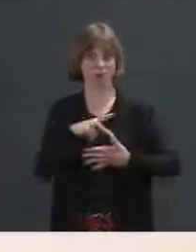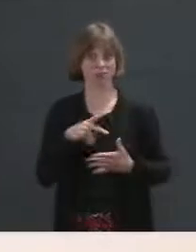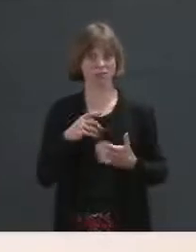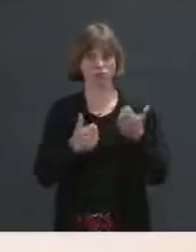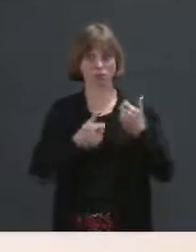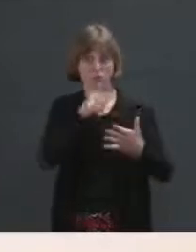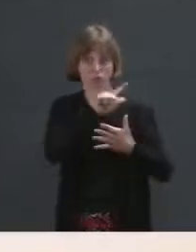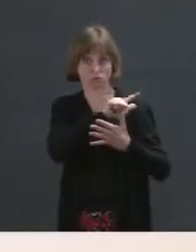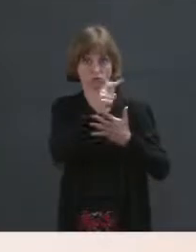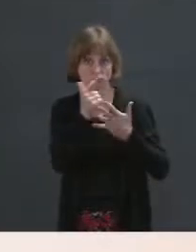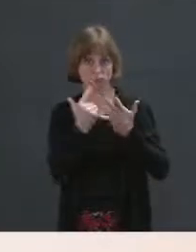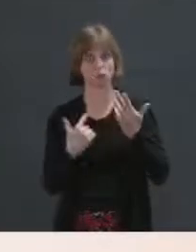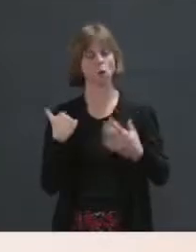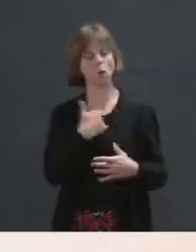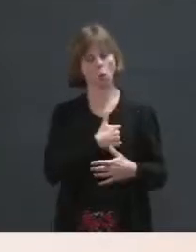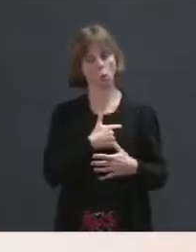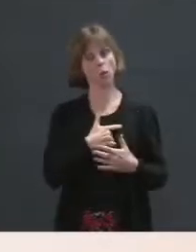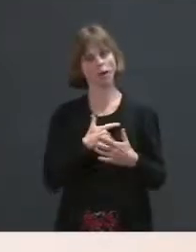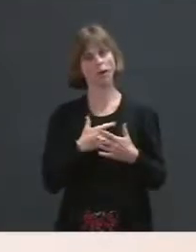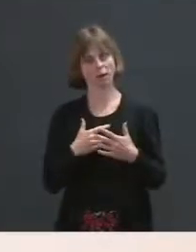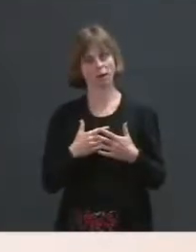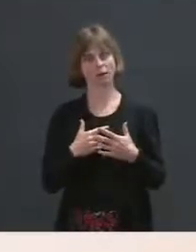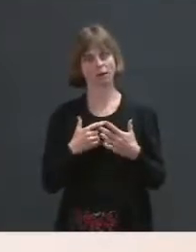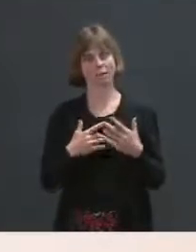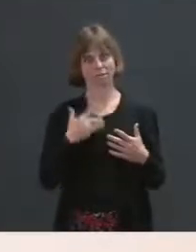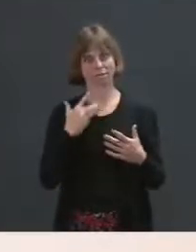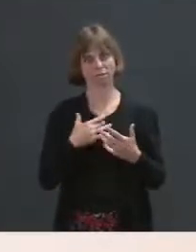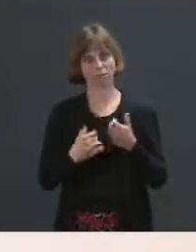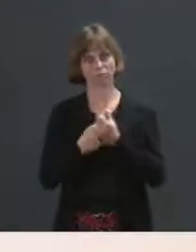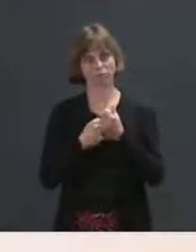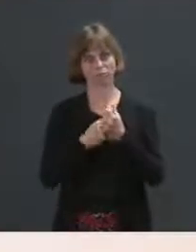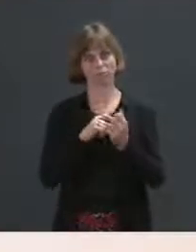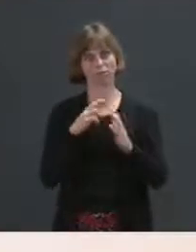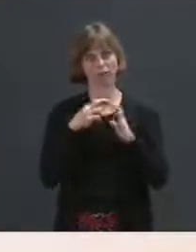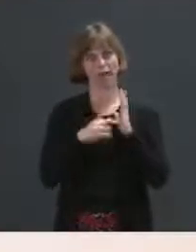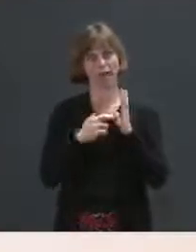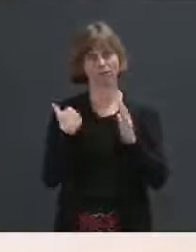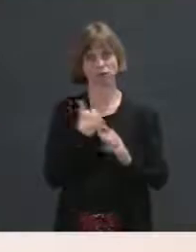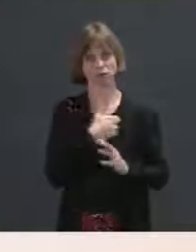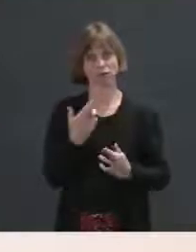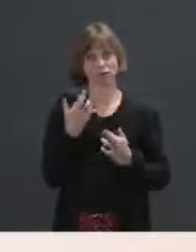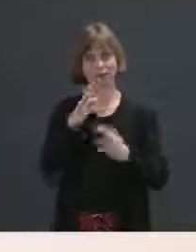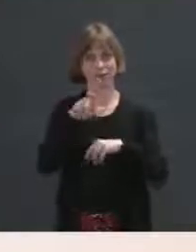but we stand by the guidelines we've recommended at a national level. Thanks, Jen. Thanks, everyone.